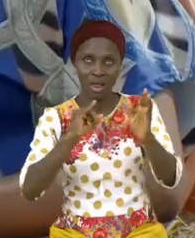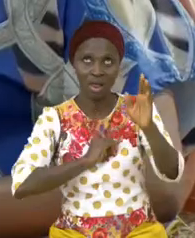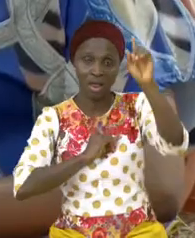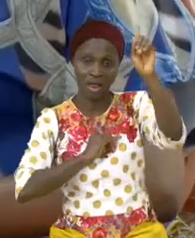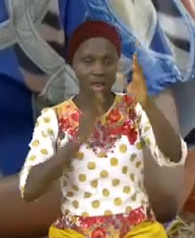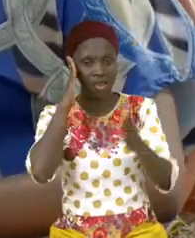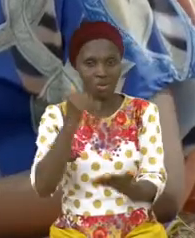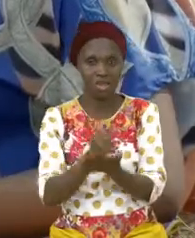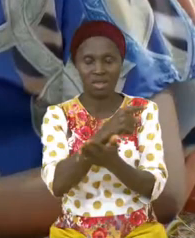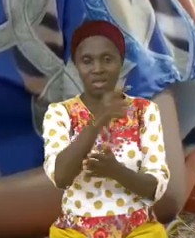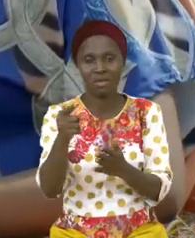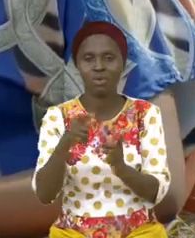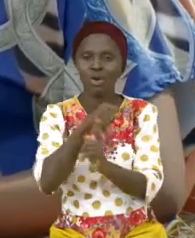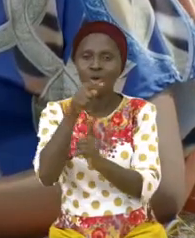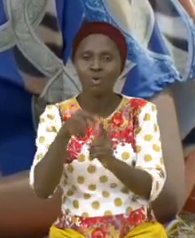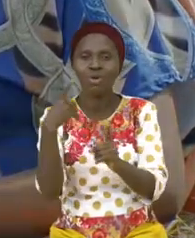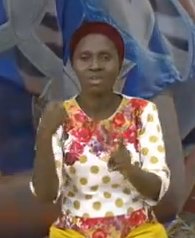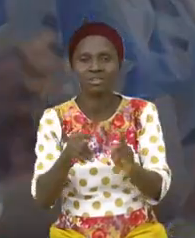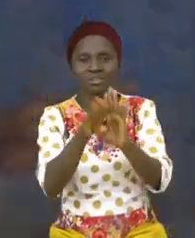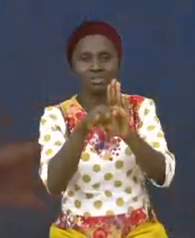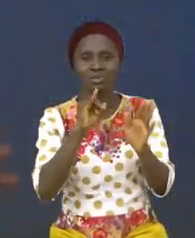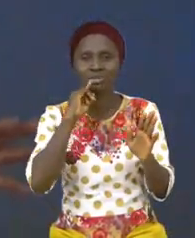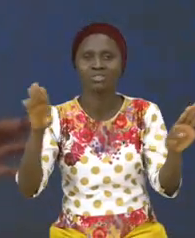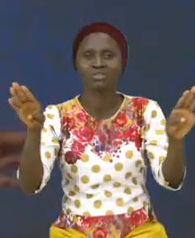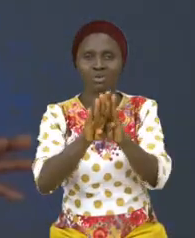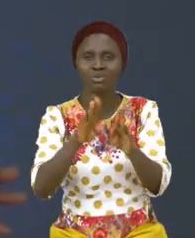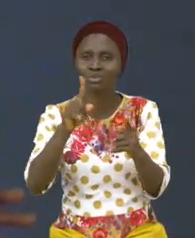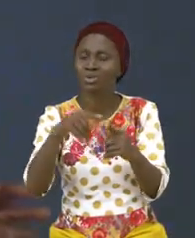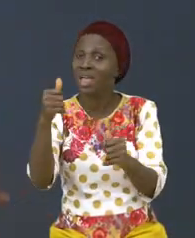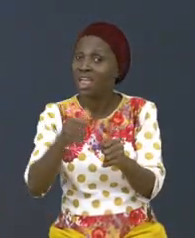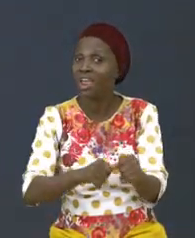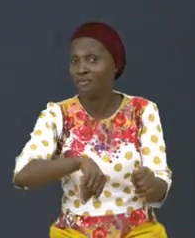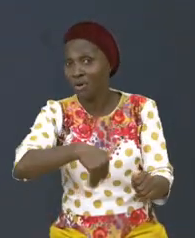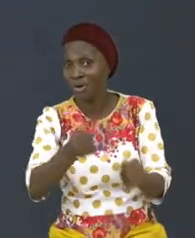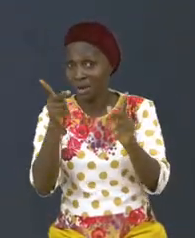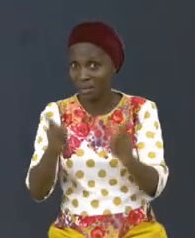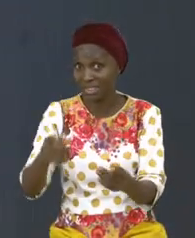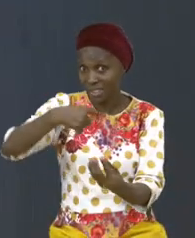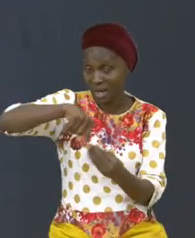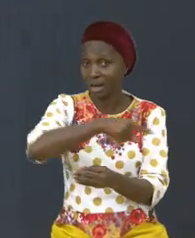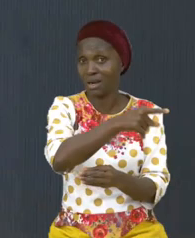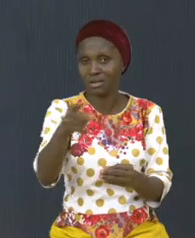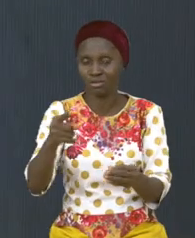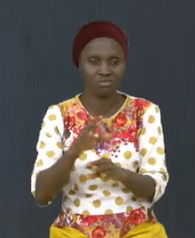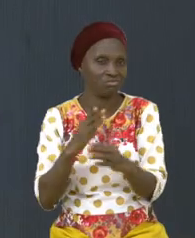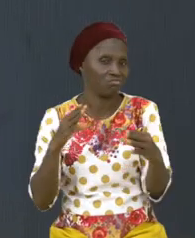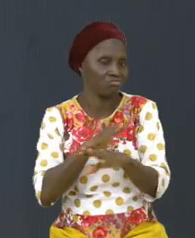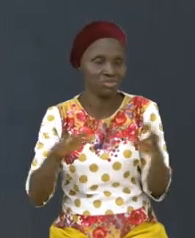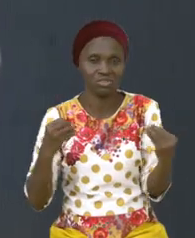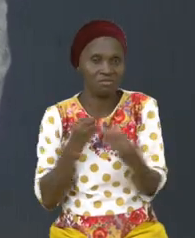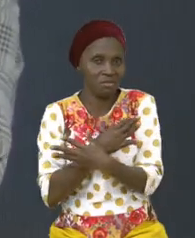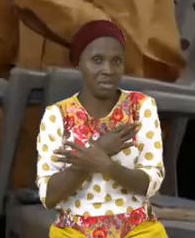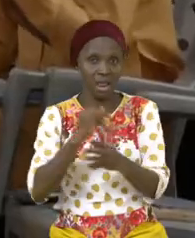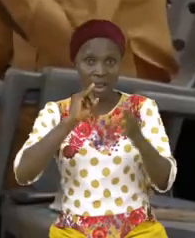help you. When the door is closed to everybody around you, fear not, I